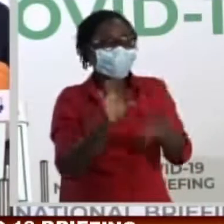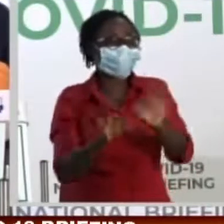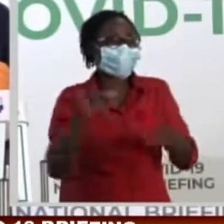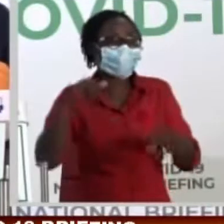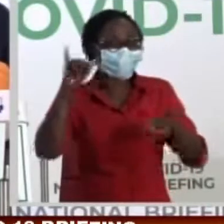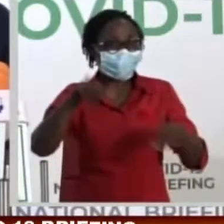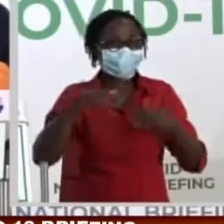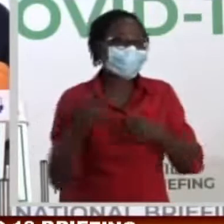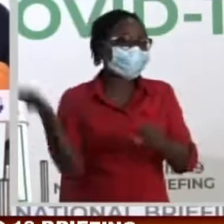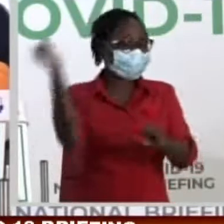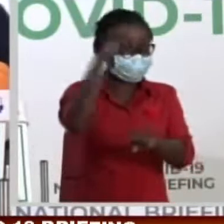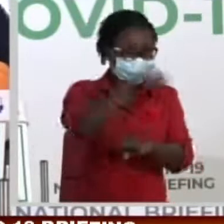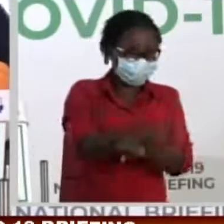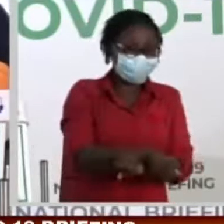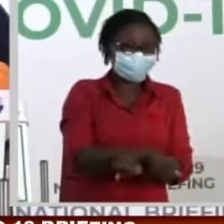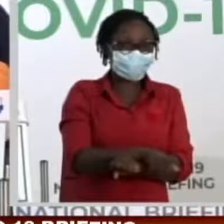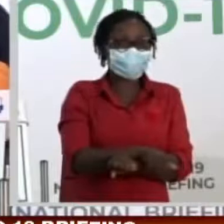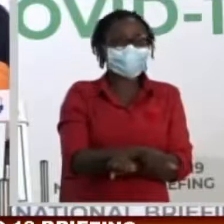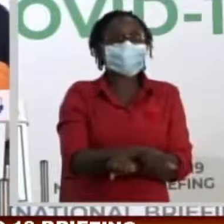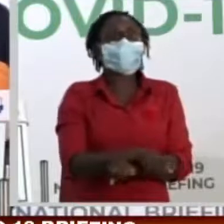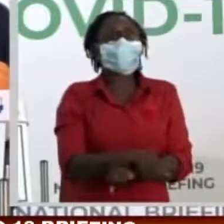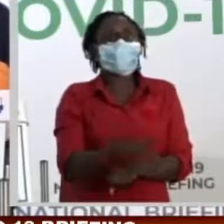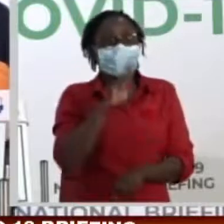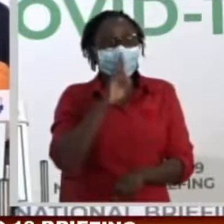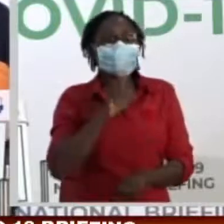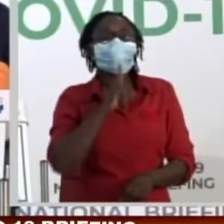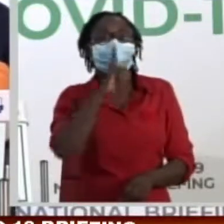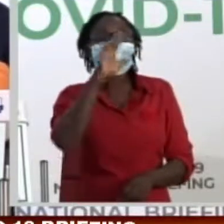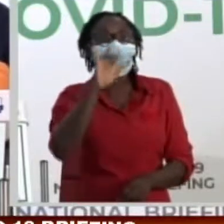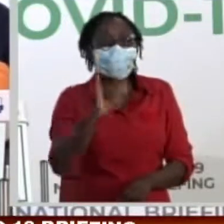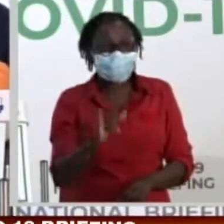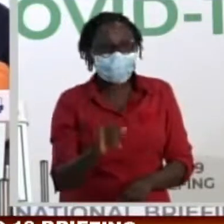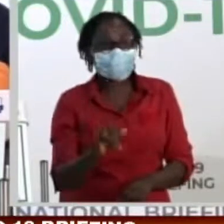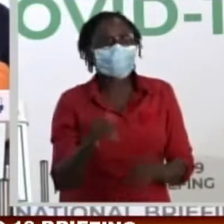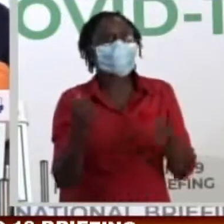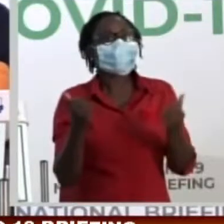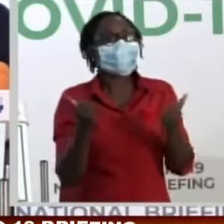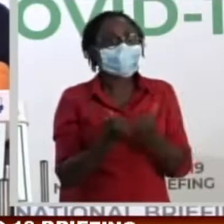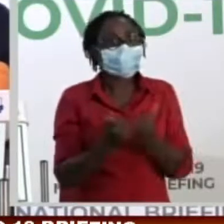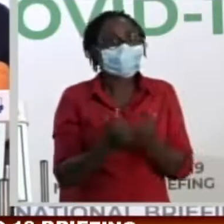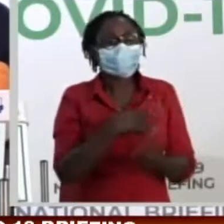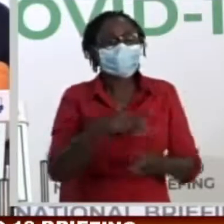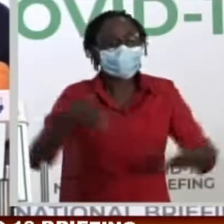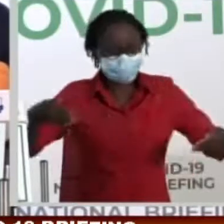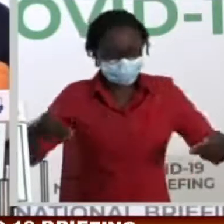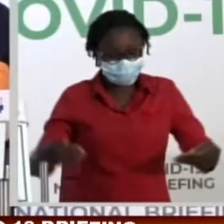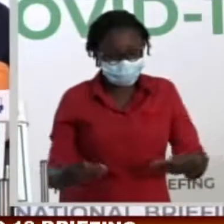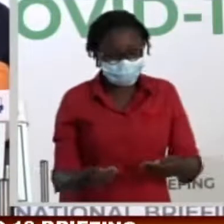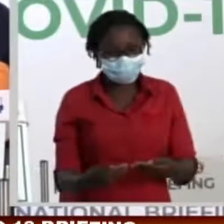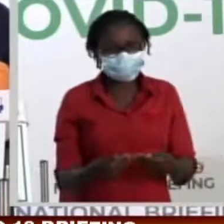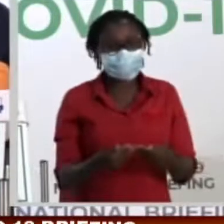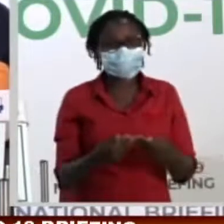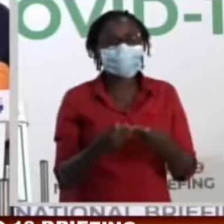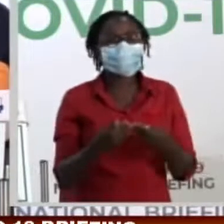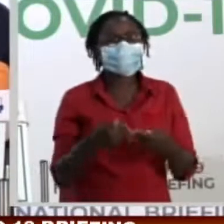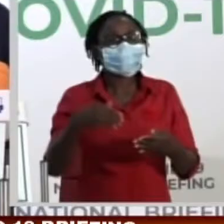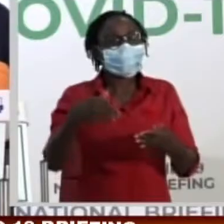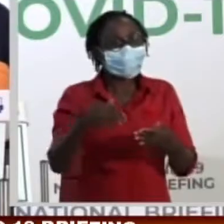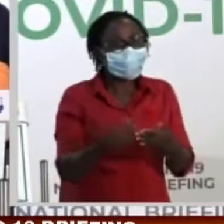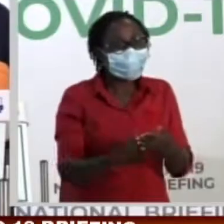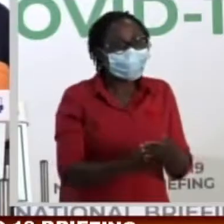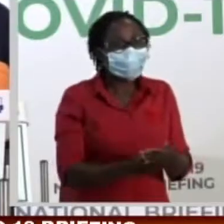are actually being forced to reintroduce even stricter containment measures.